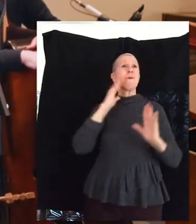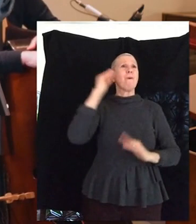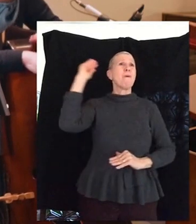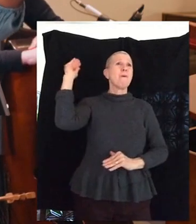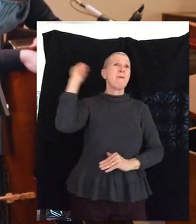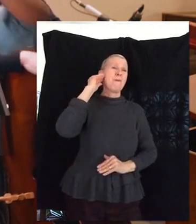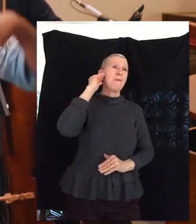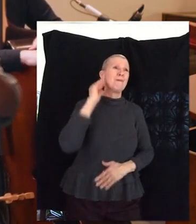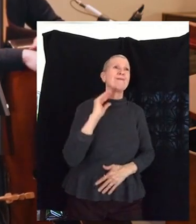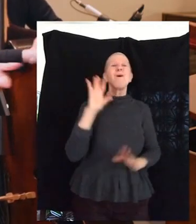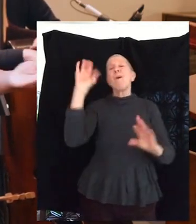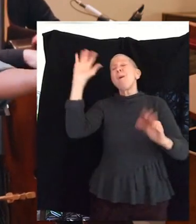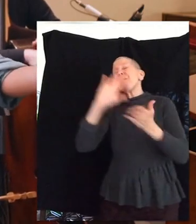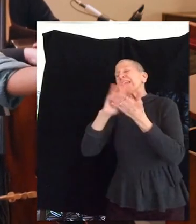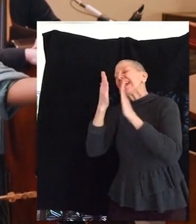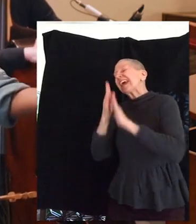home. May peace be in your